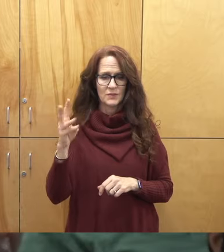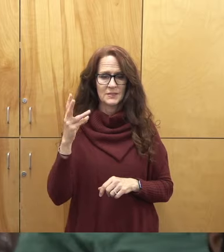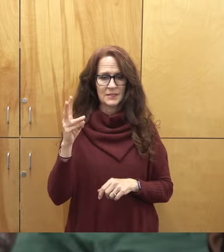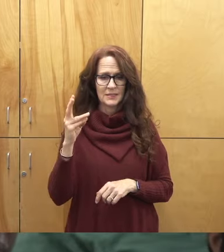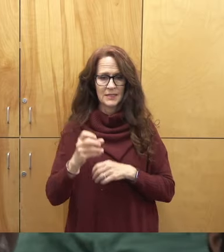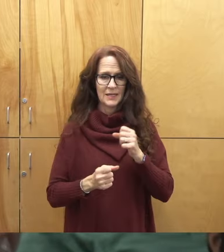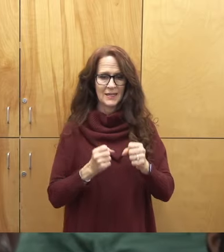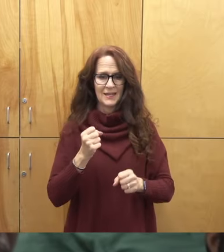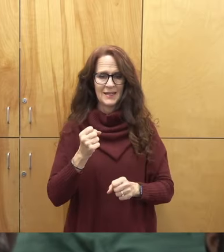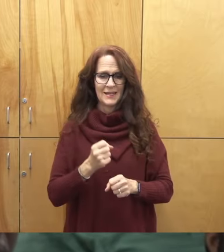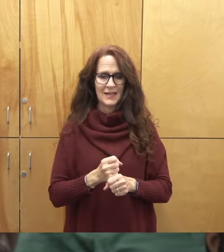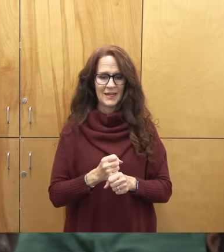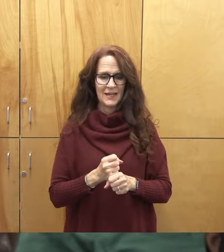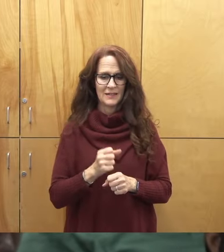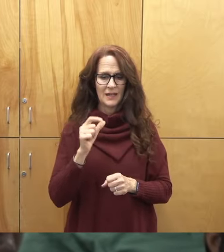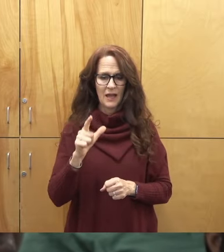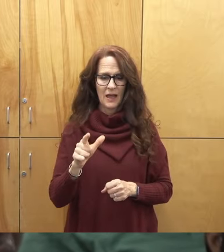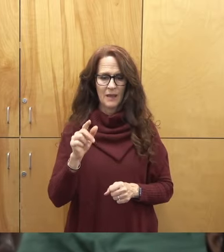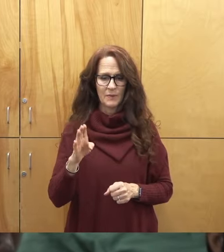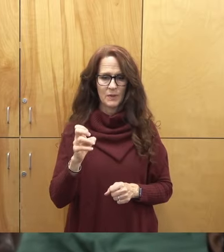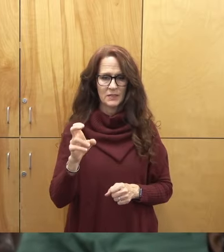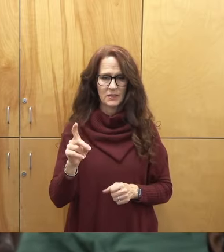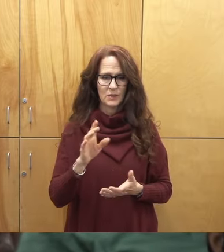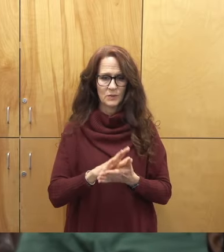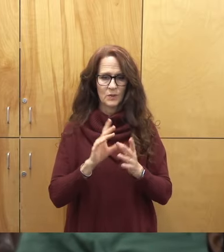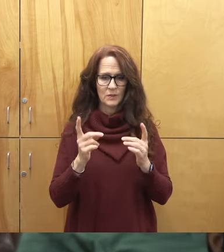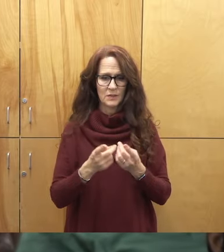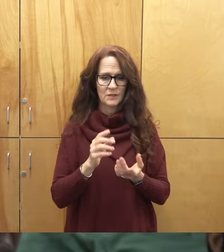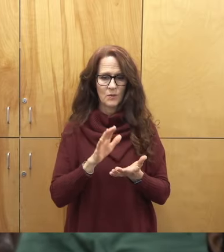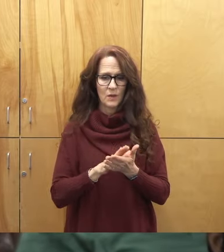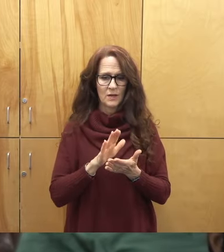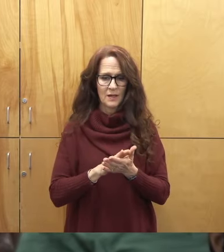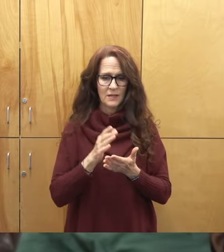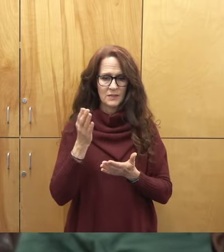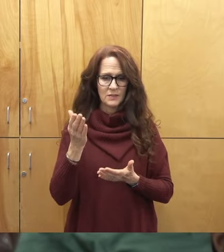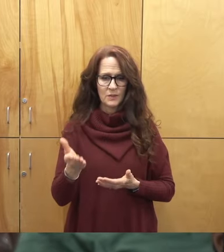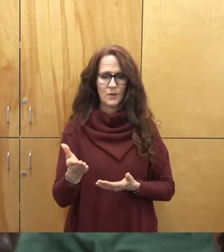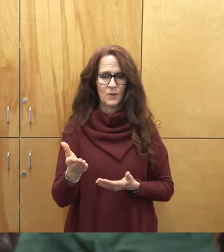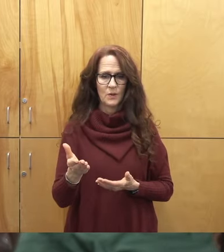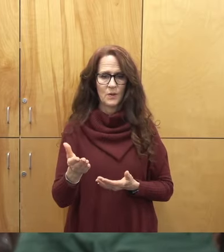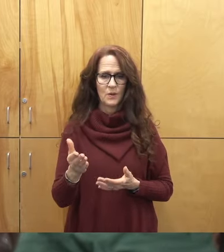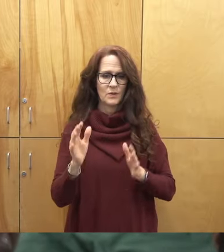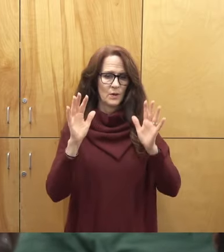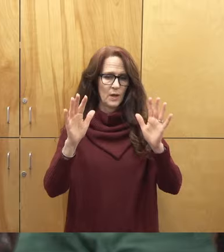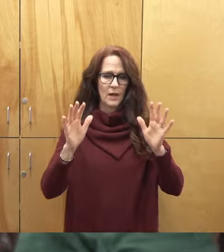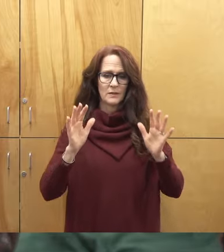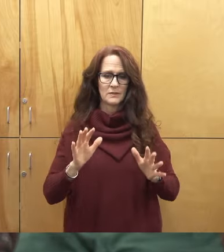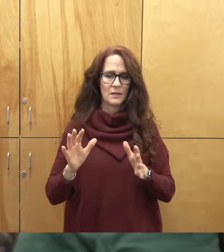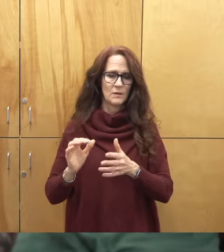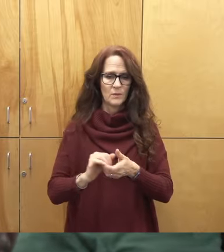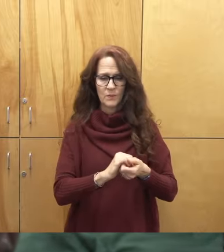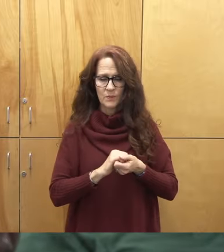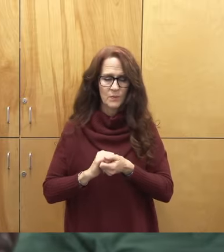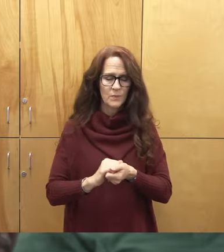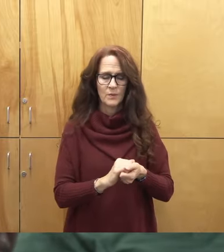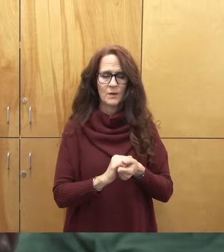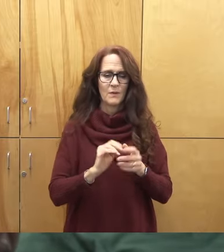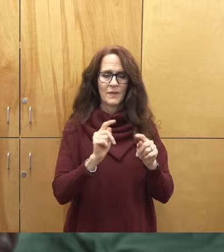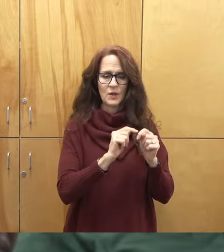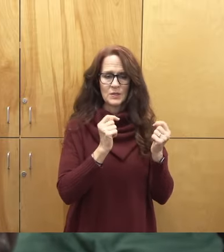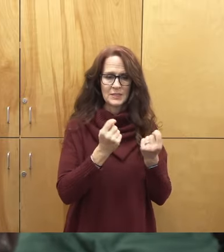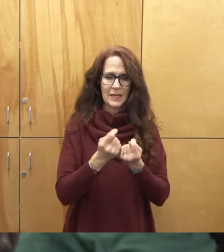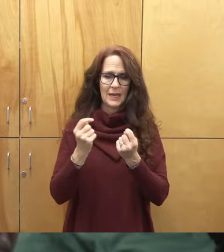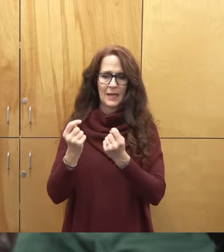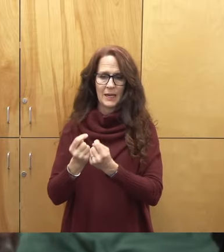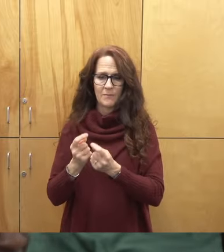years. And the Long Beach Unified School District recognizes you for your outstanding collaboration with your team